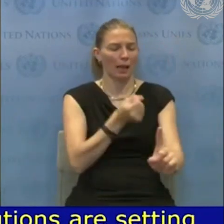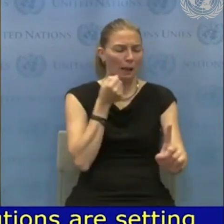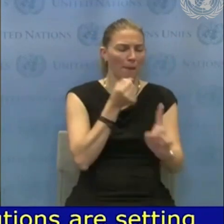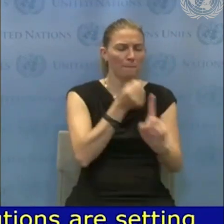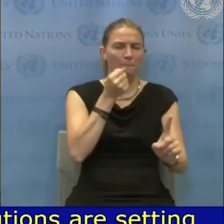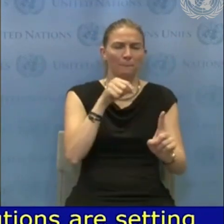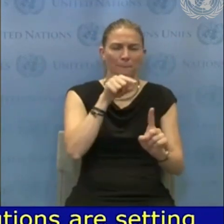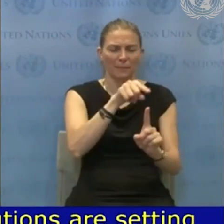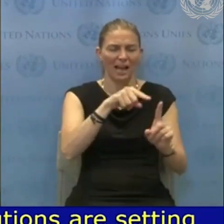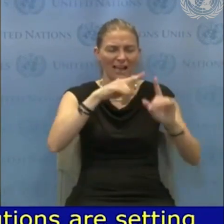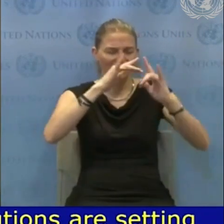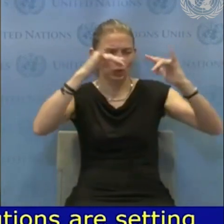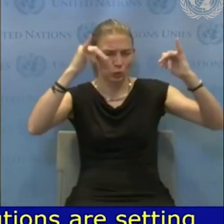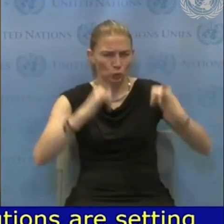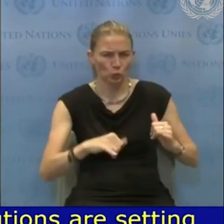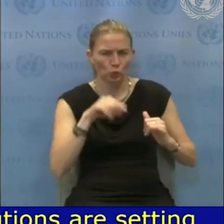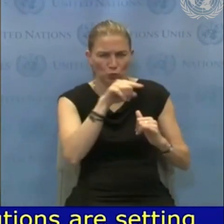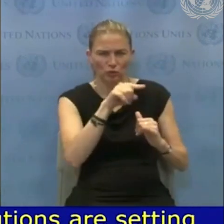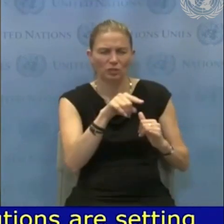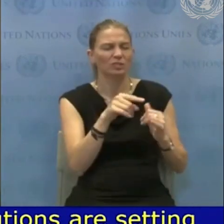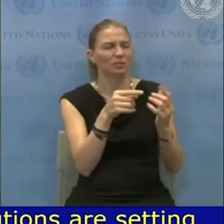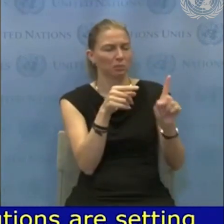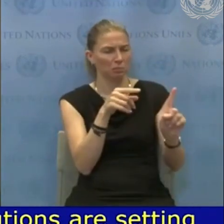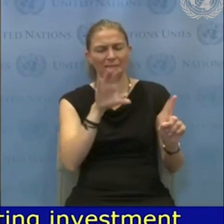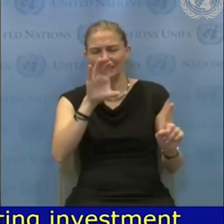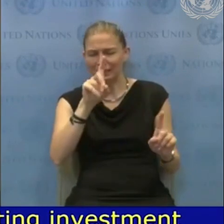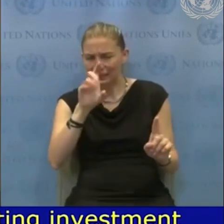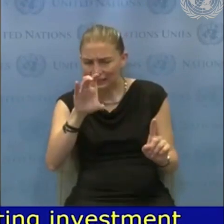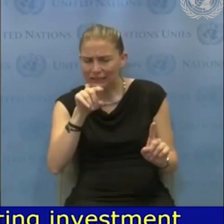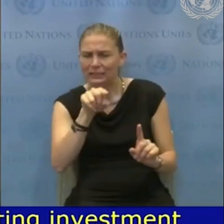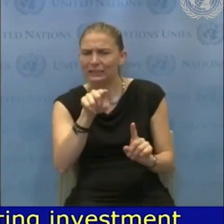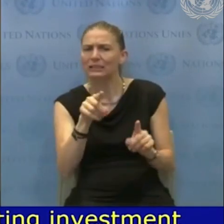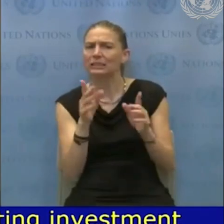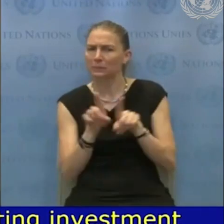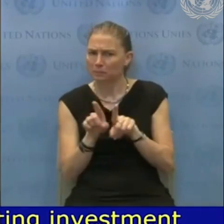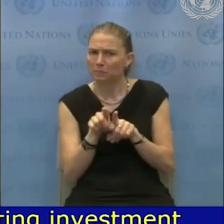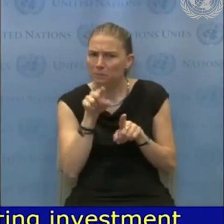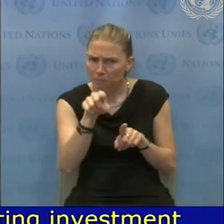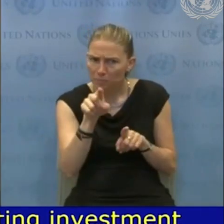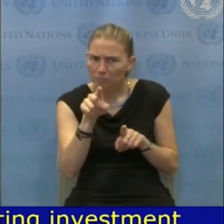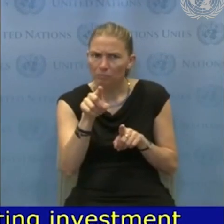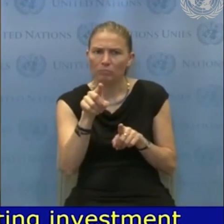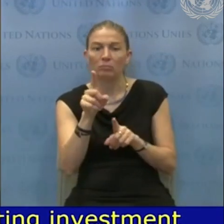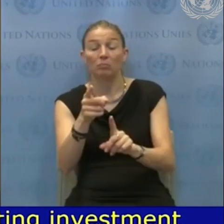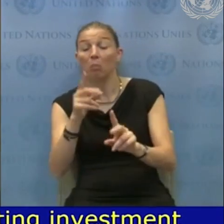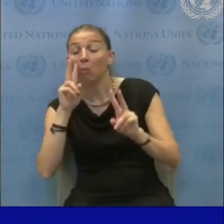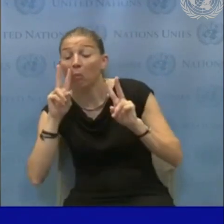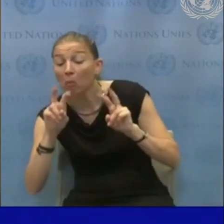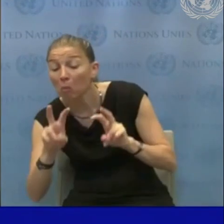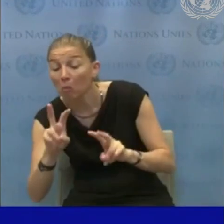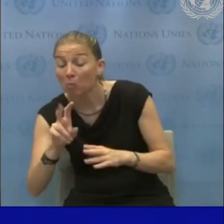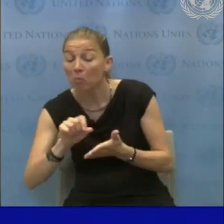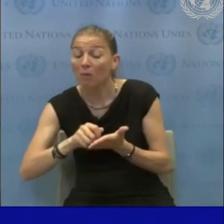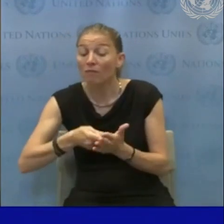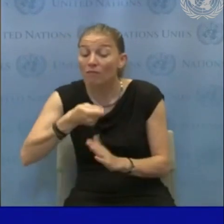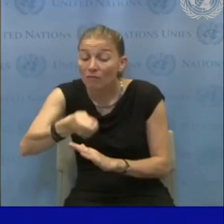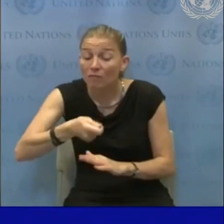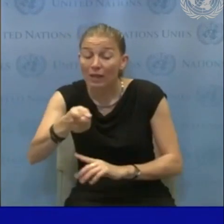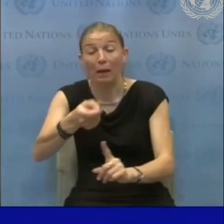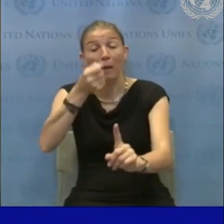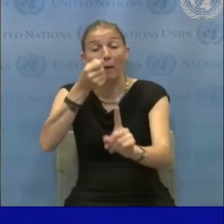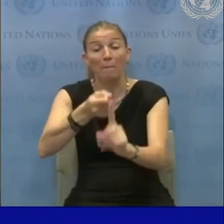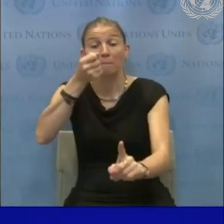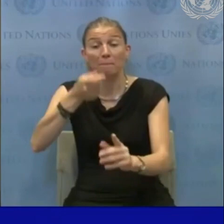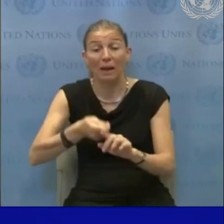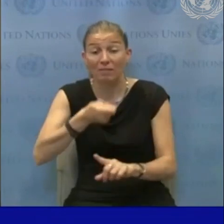is one sign of this, and CDC is at the forefront of impact investing in the poorest countries. The